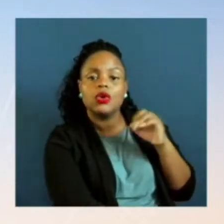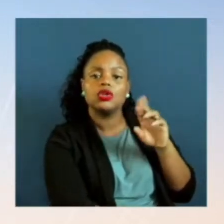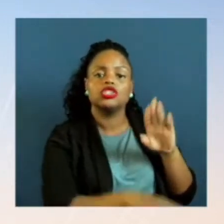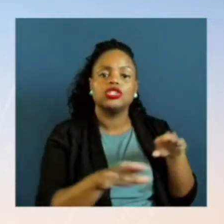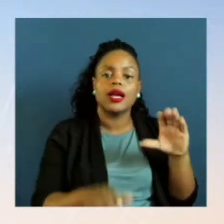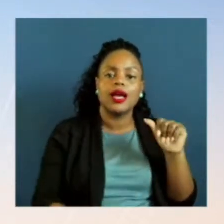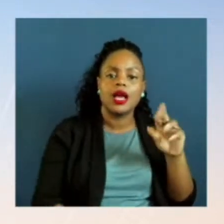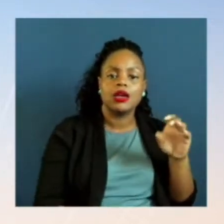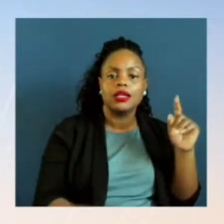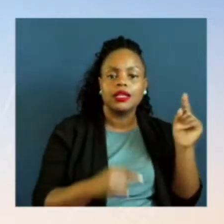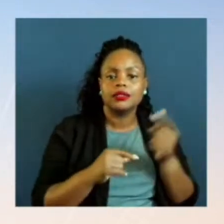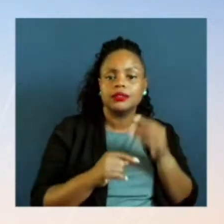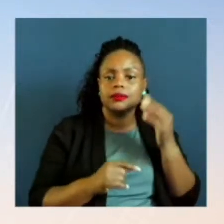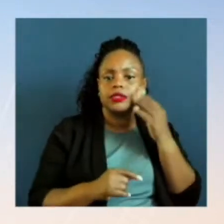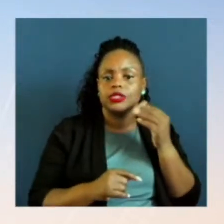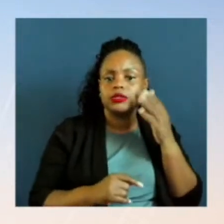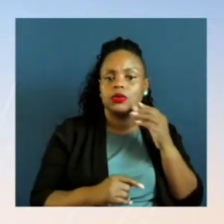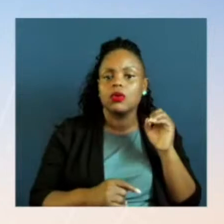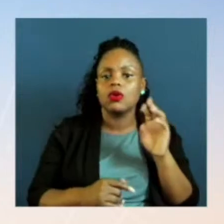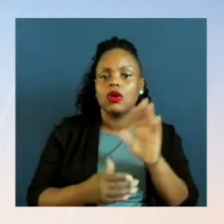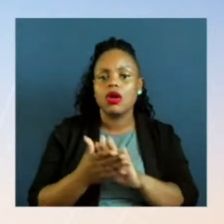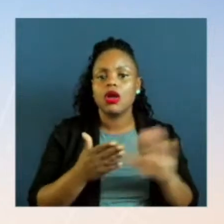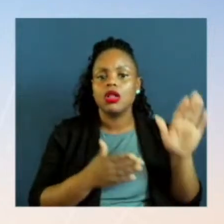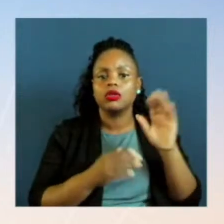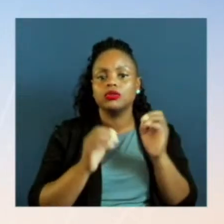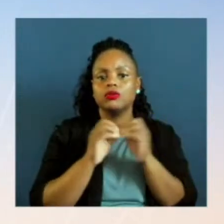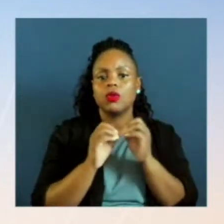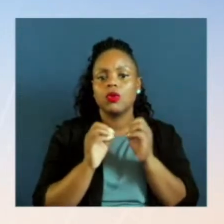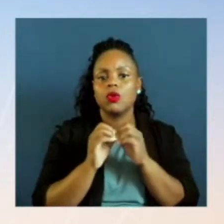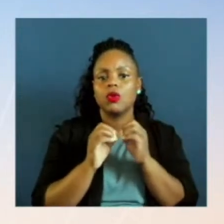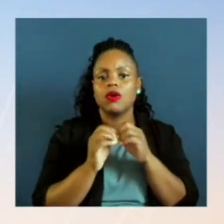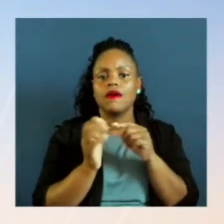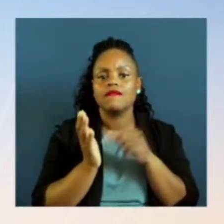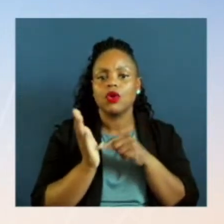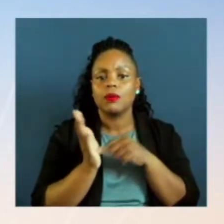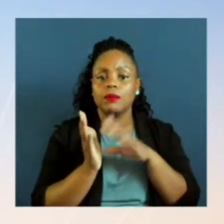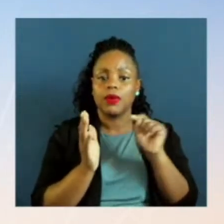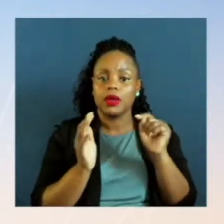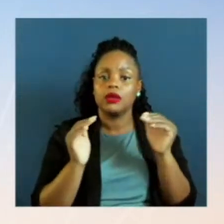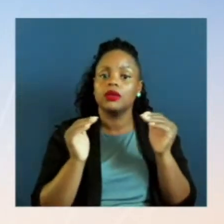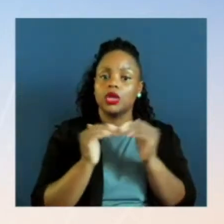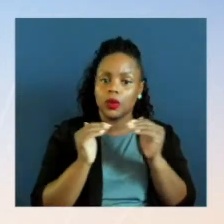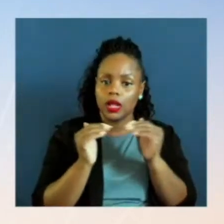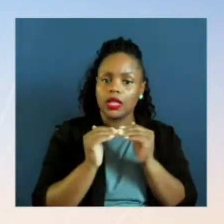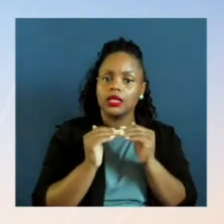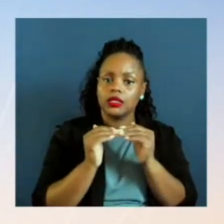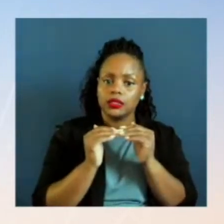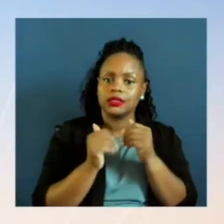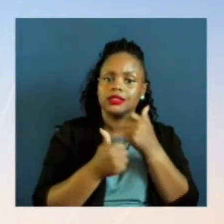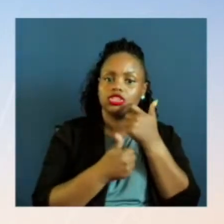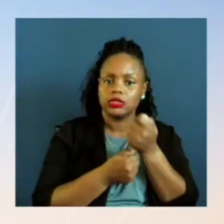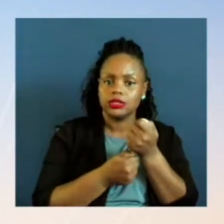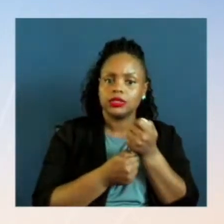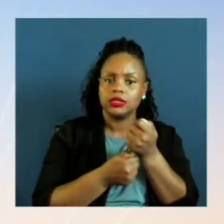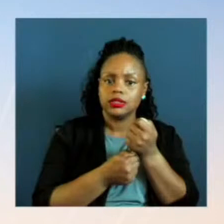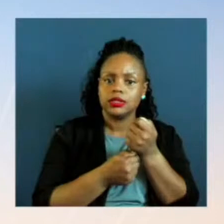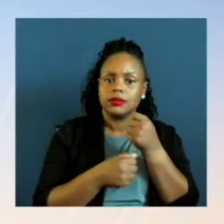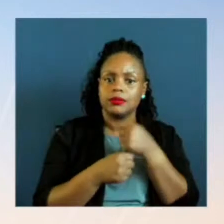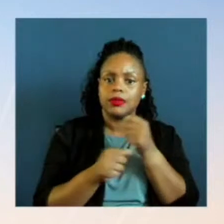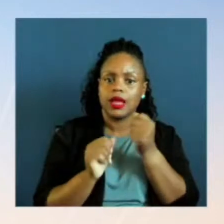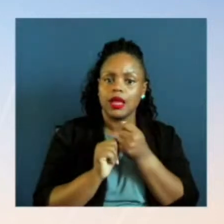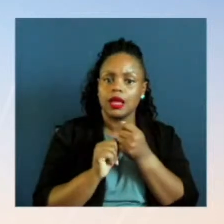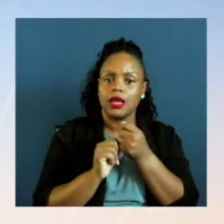more affordable, but he is equally as focused on the tax, making wealthiest Americans